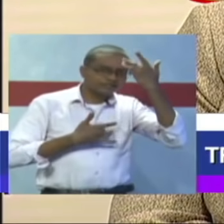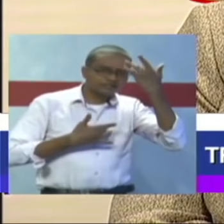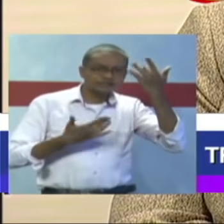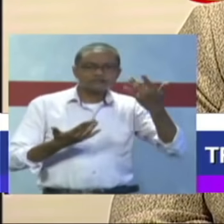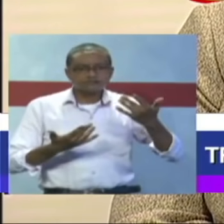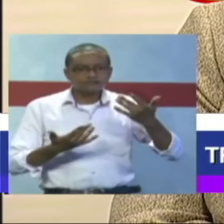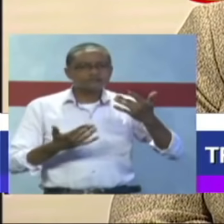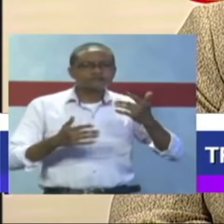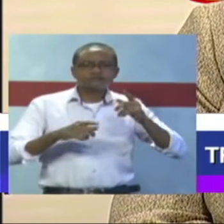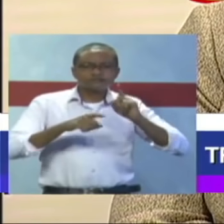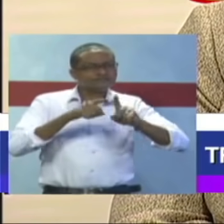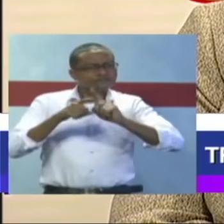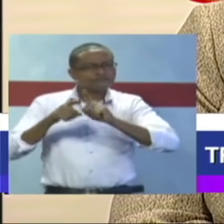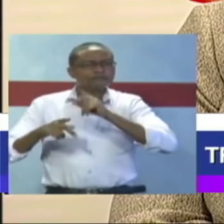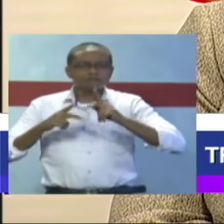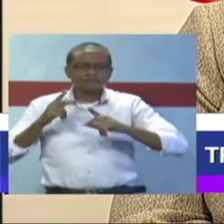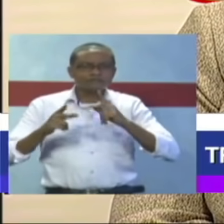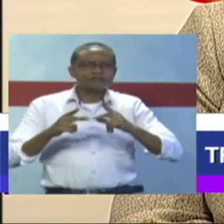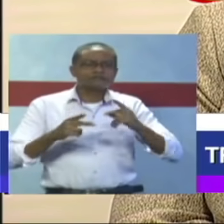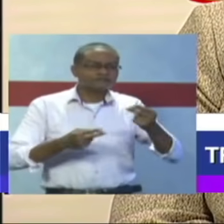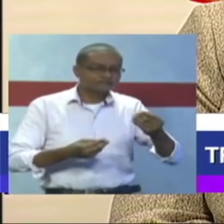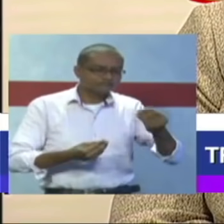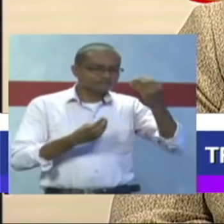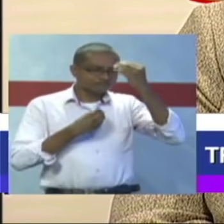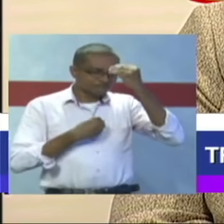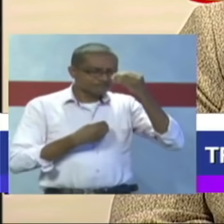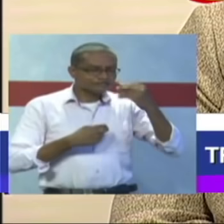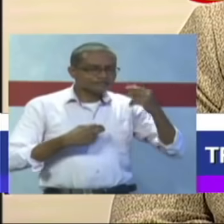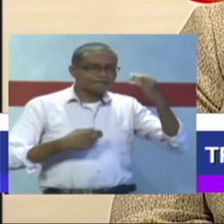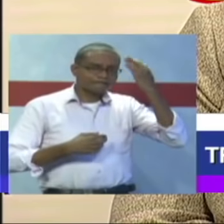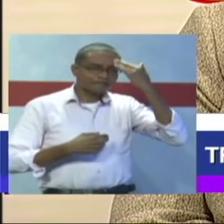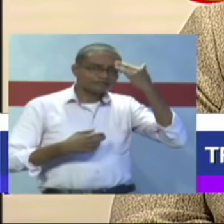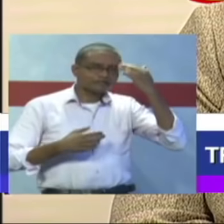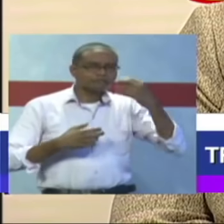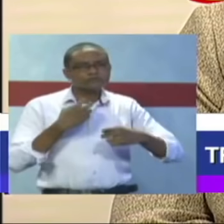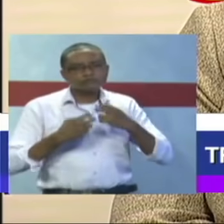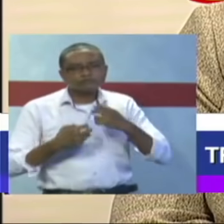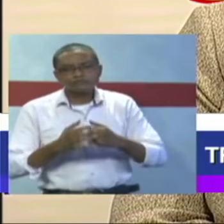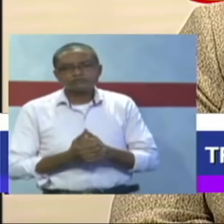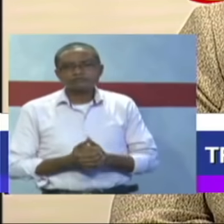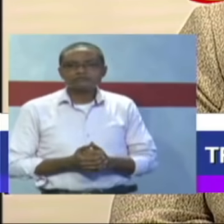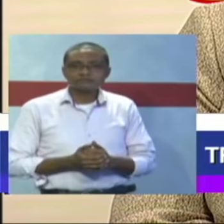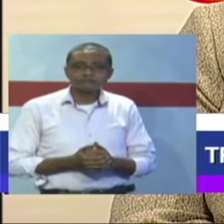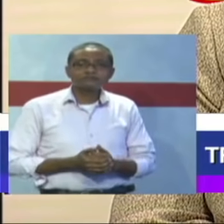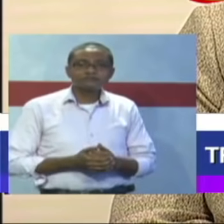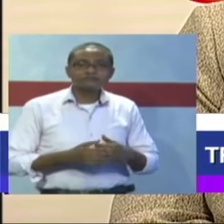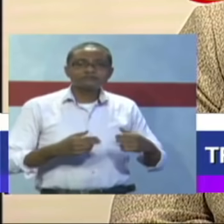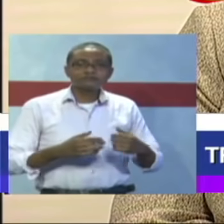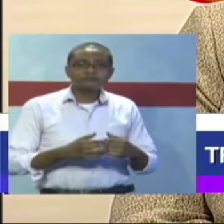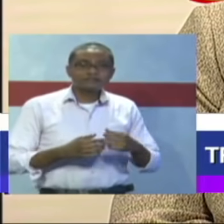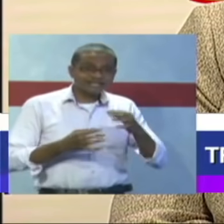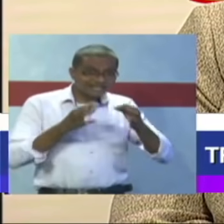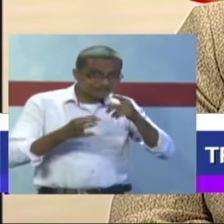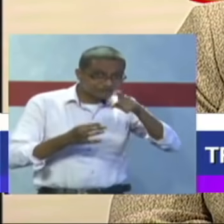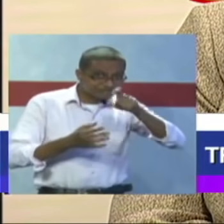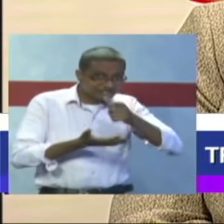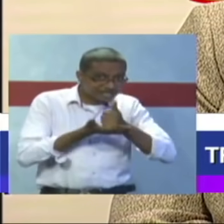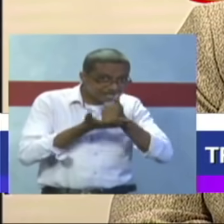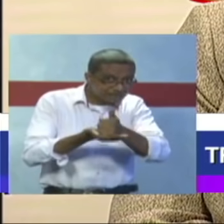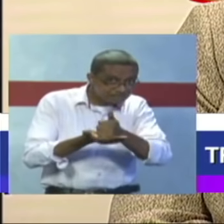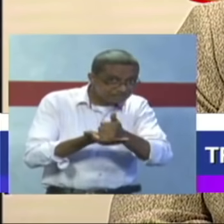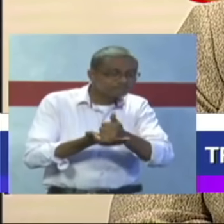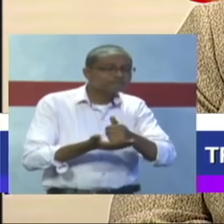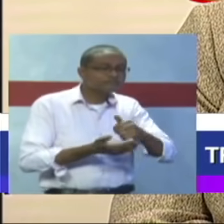conditions. But I just want to remind the public, help exists. If you need help, it does exist.